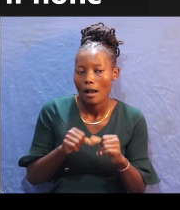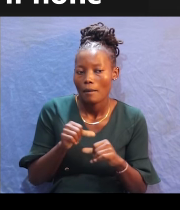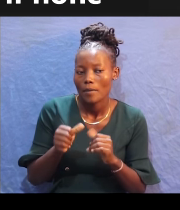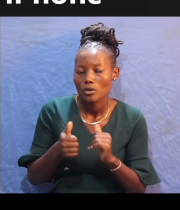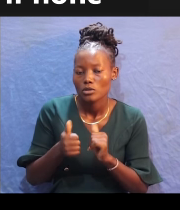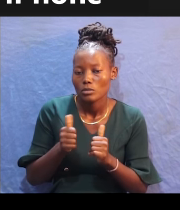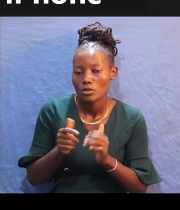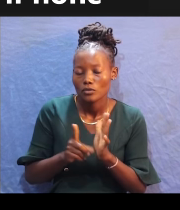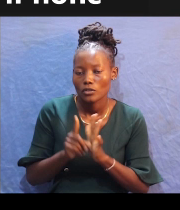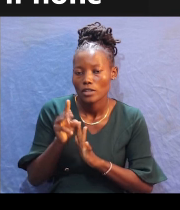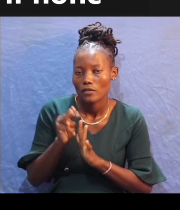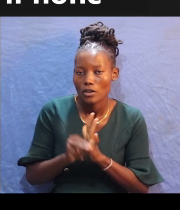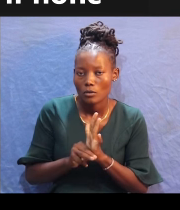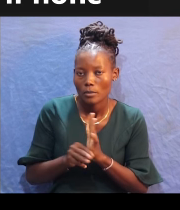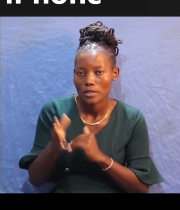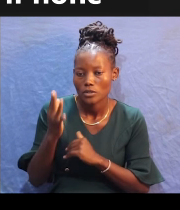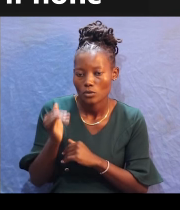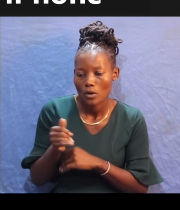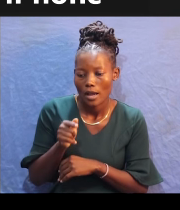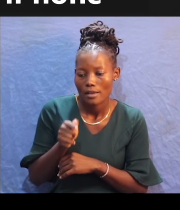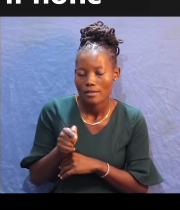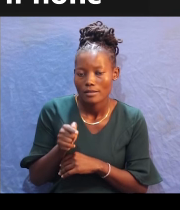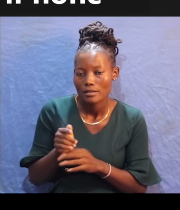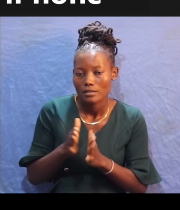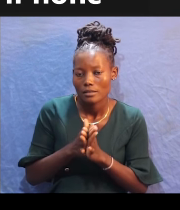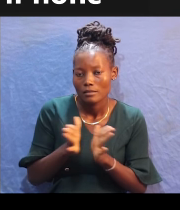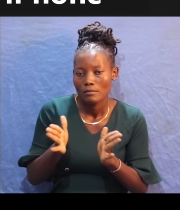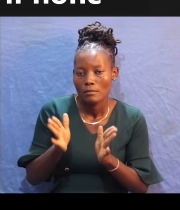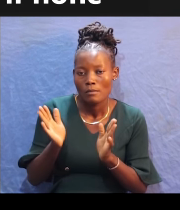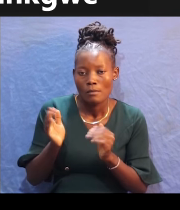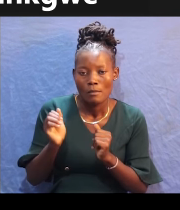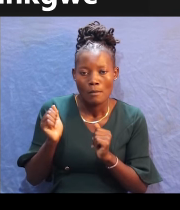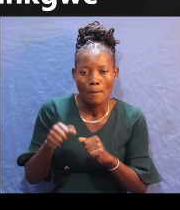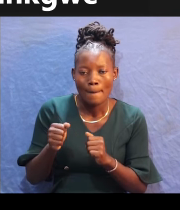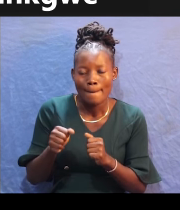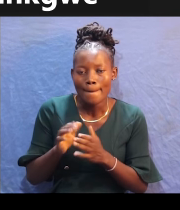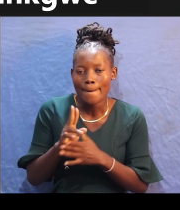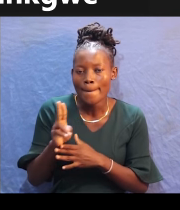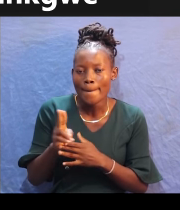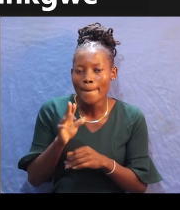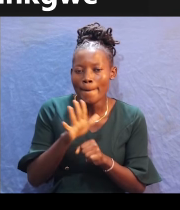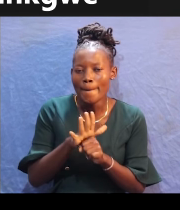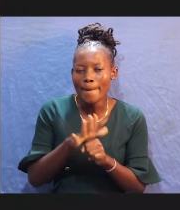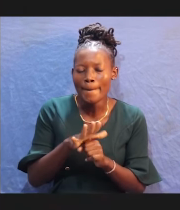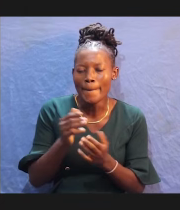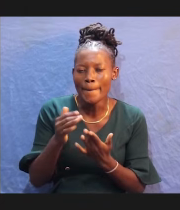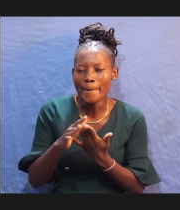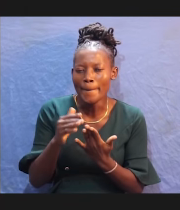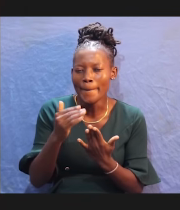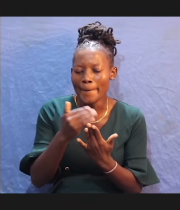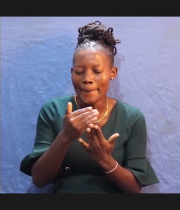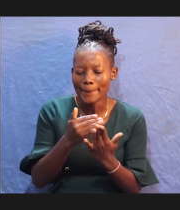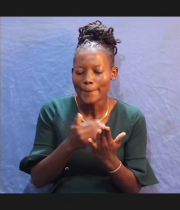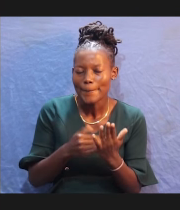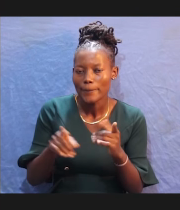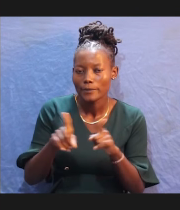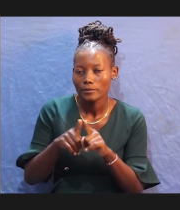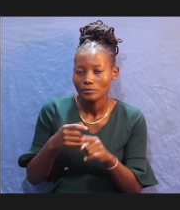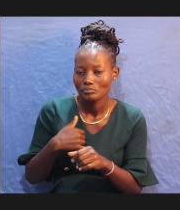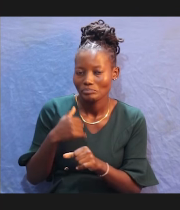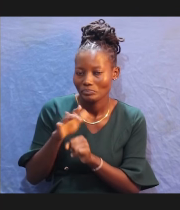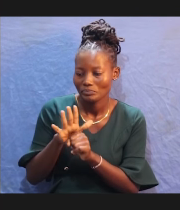development methodology, because this was, in general, we can go into many details about sport for development, and it has a lot of segments,